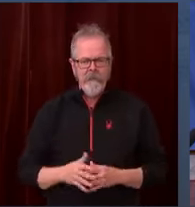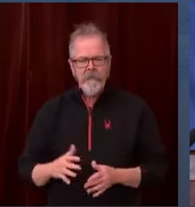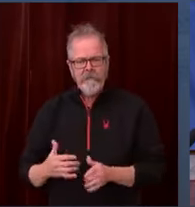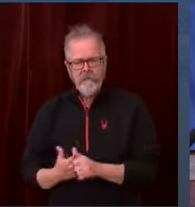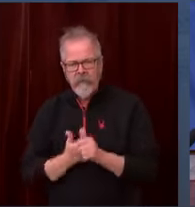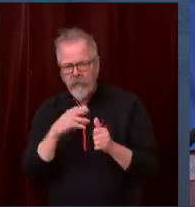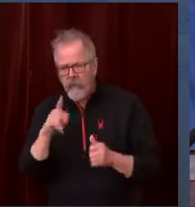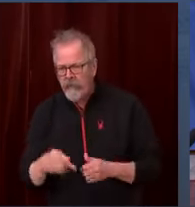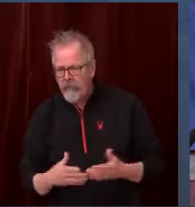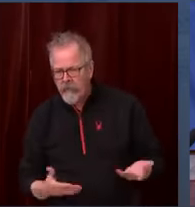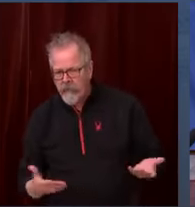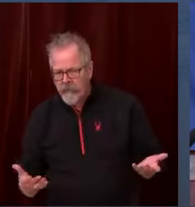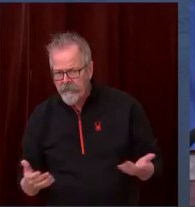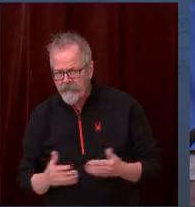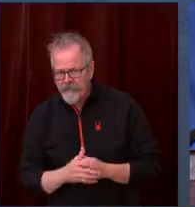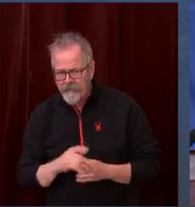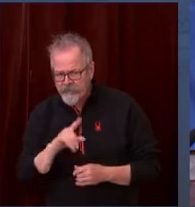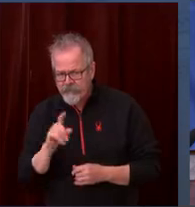about later this week.